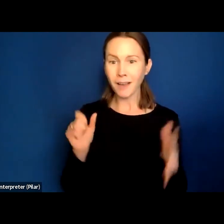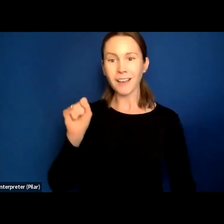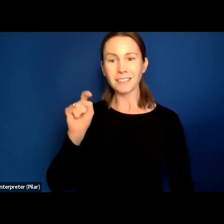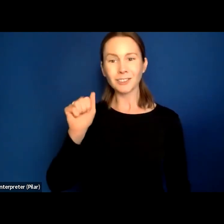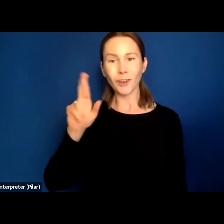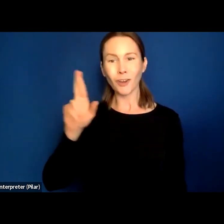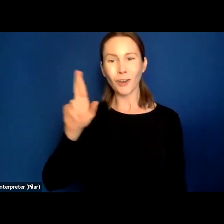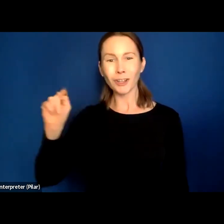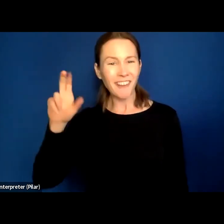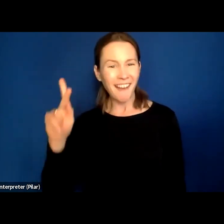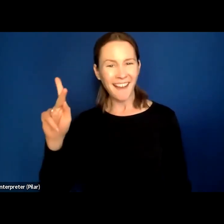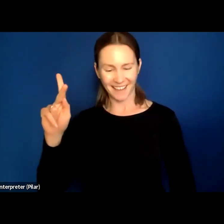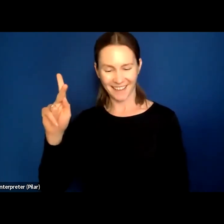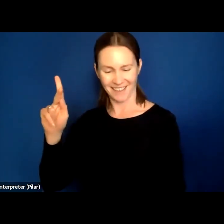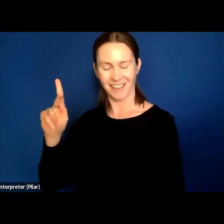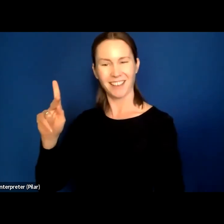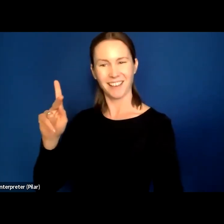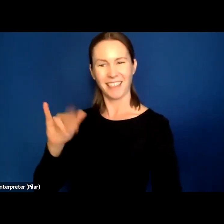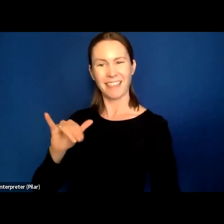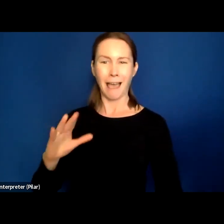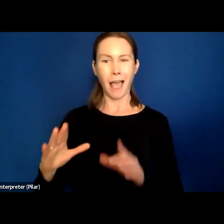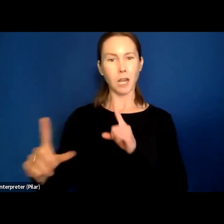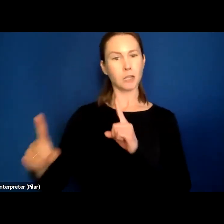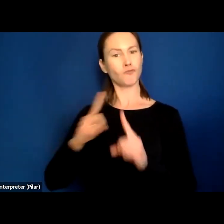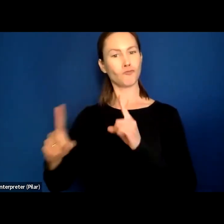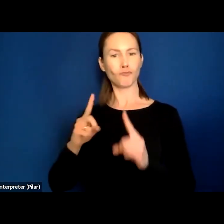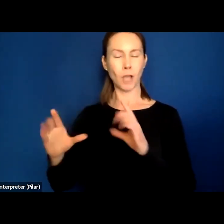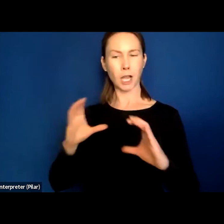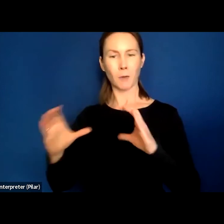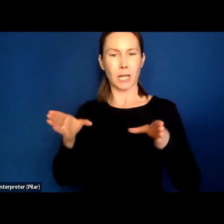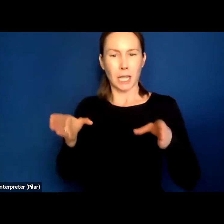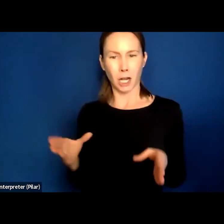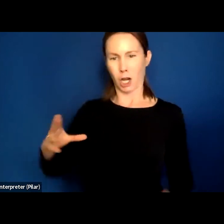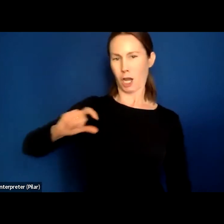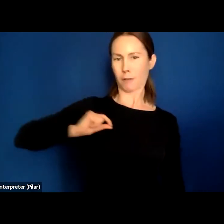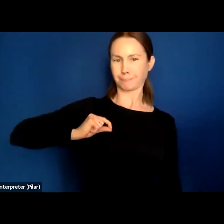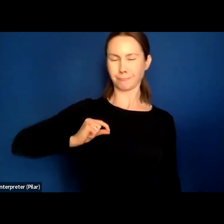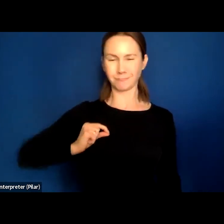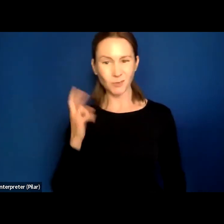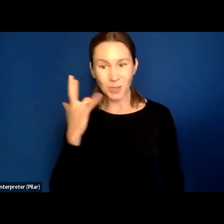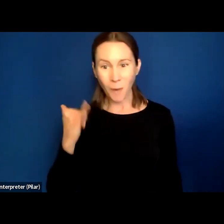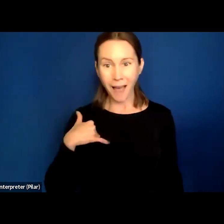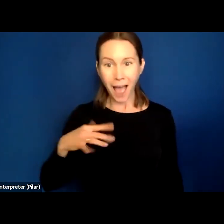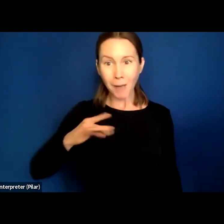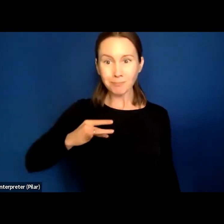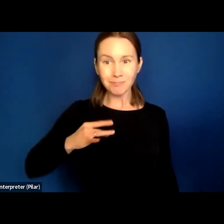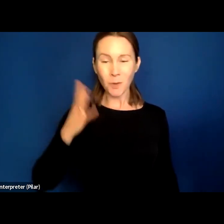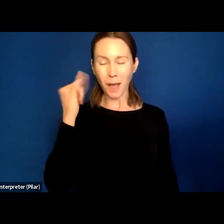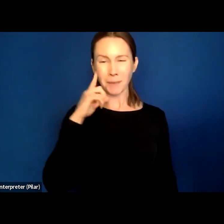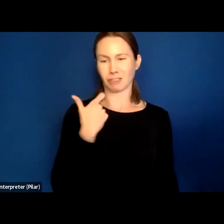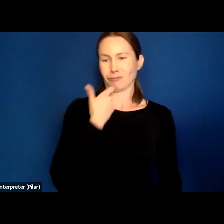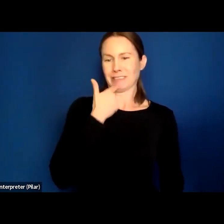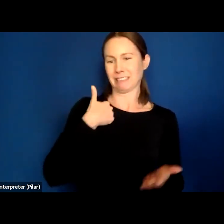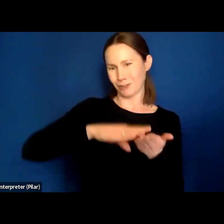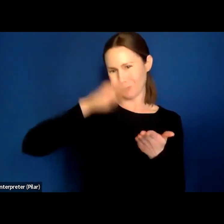Trek communicator badge. And the reason why I'm wearing it is because one of the things that I most recently learned